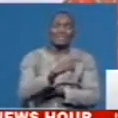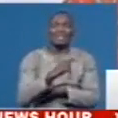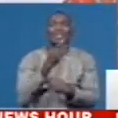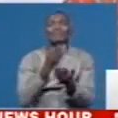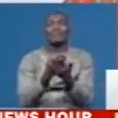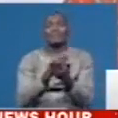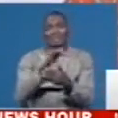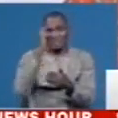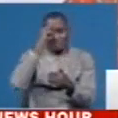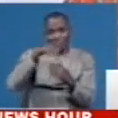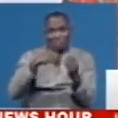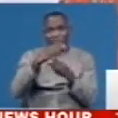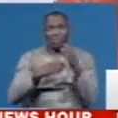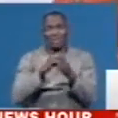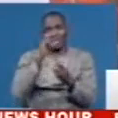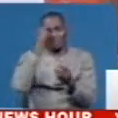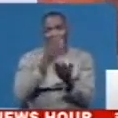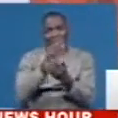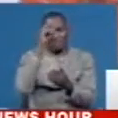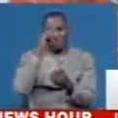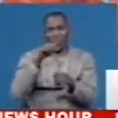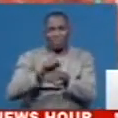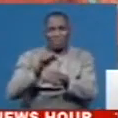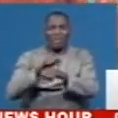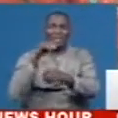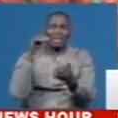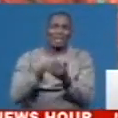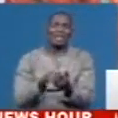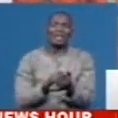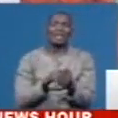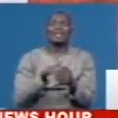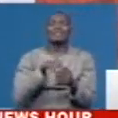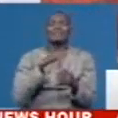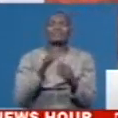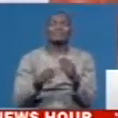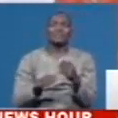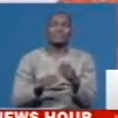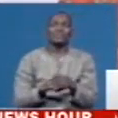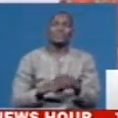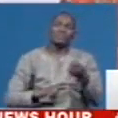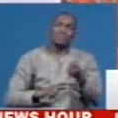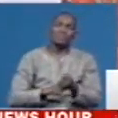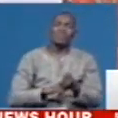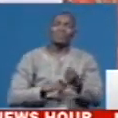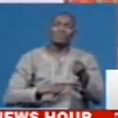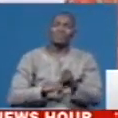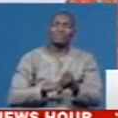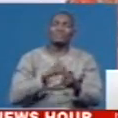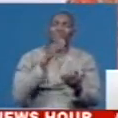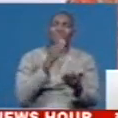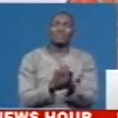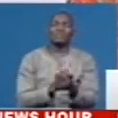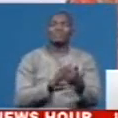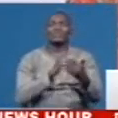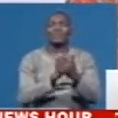on all governments the world over to put an end to state-sponsored acts that seek to restrict the